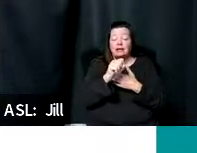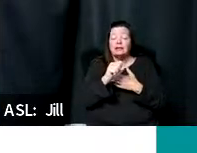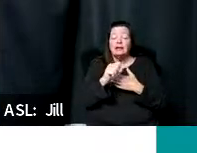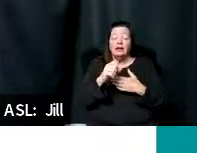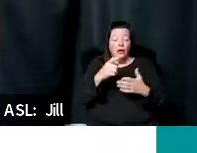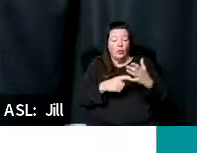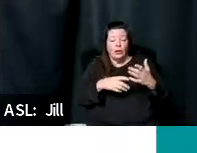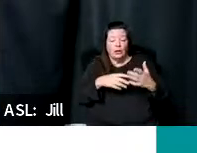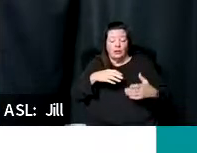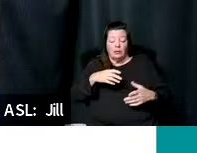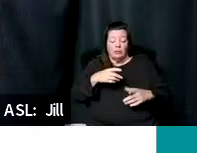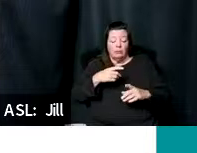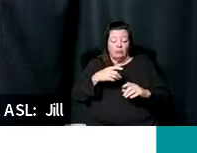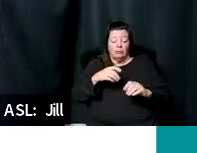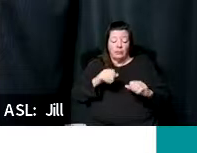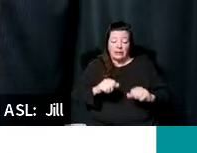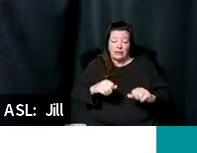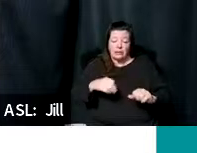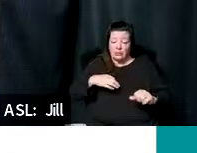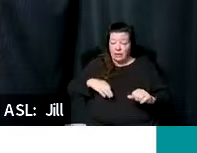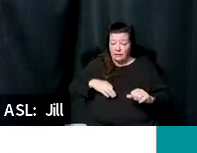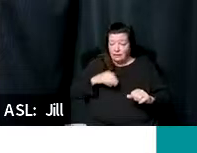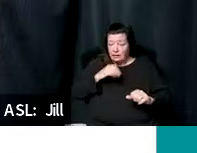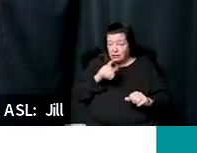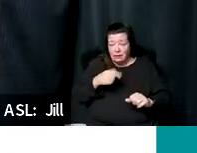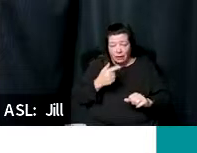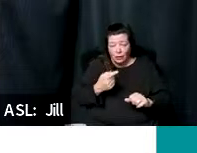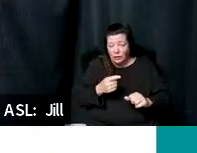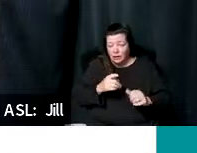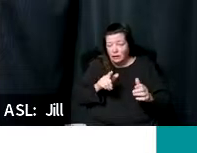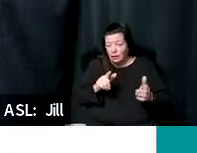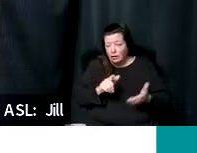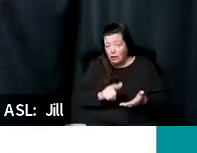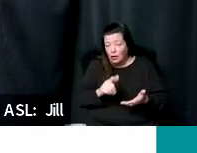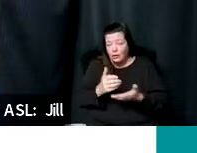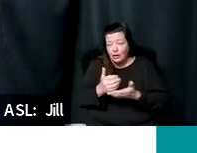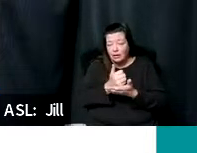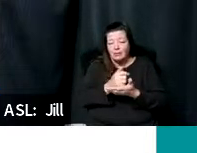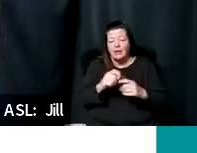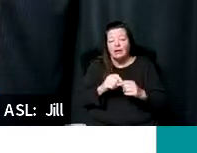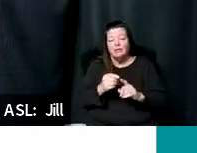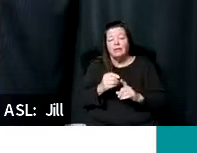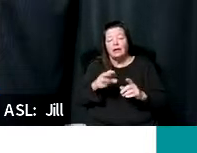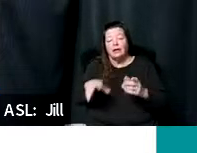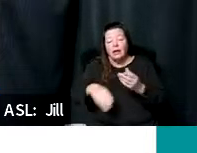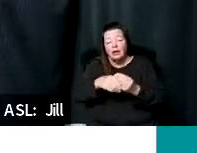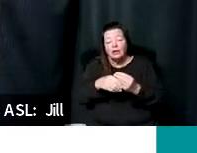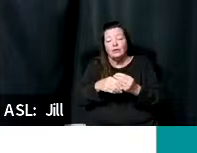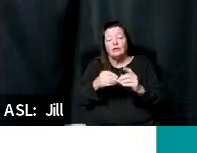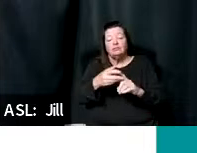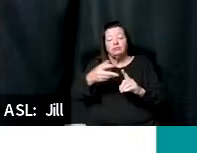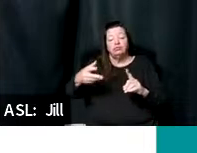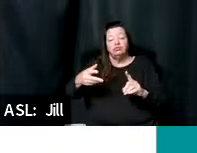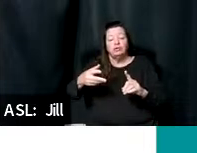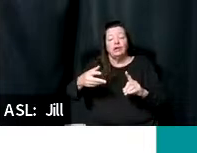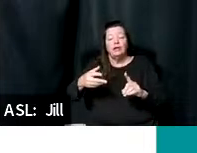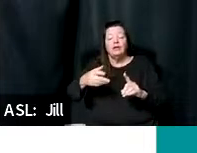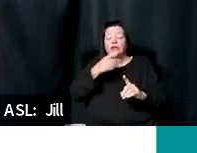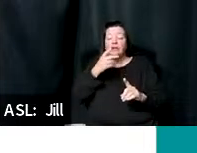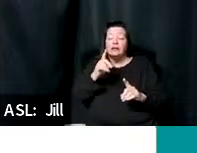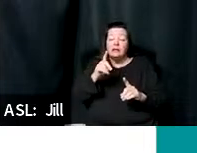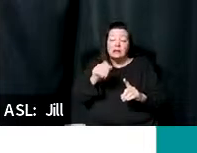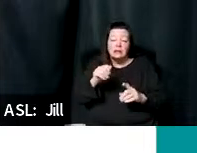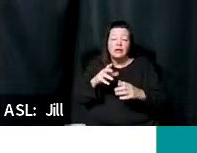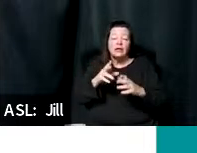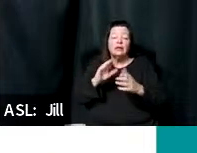or impacts to not just the minority and low income, but also expanded that to include the disability